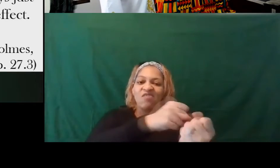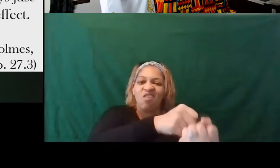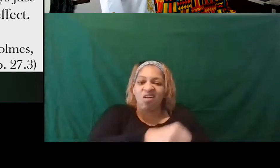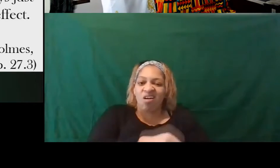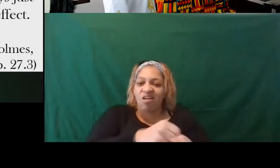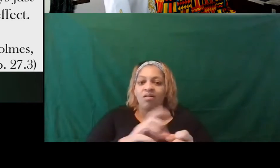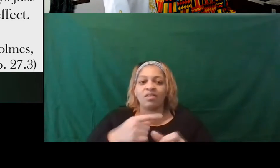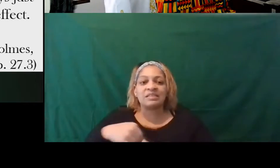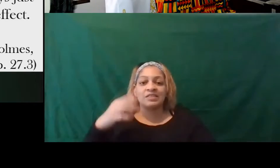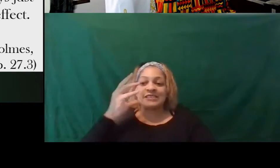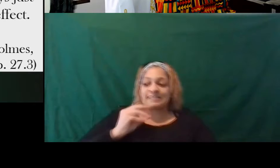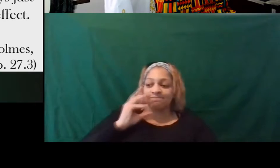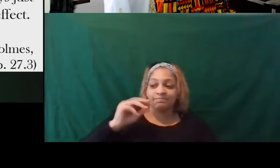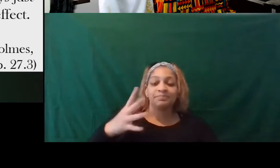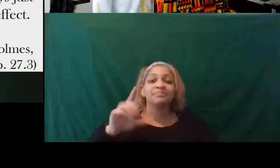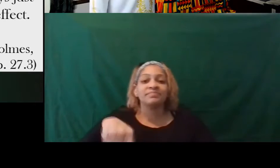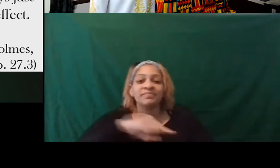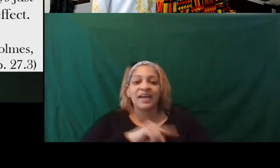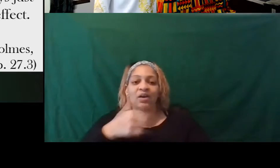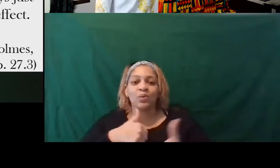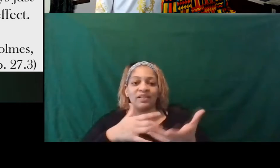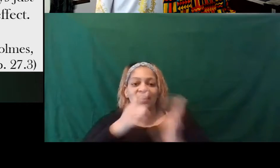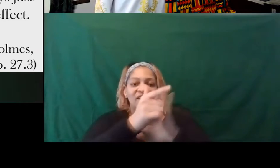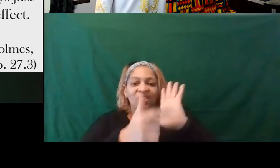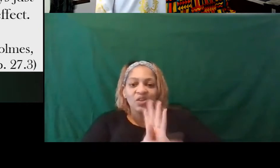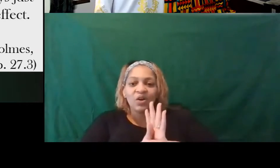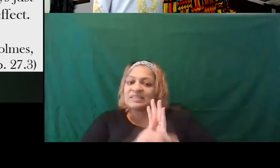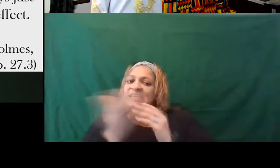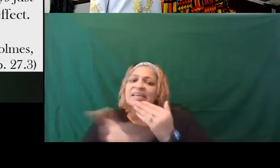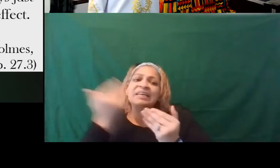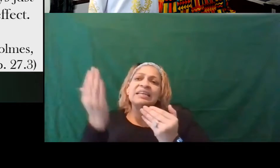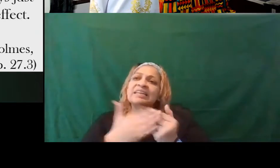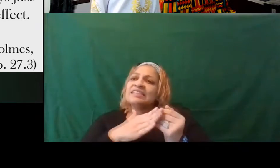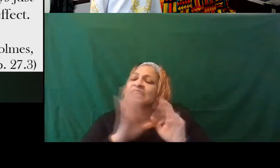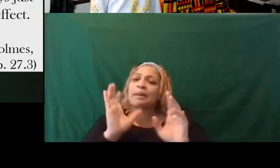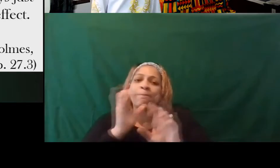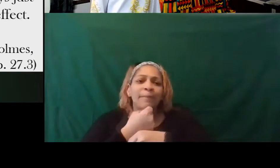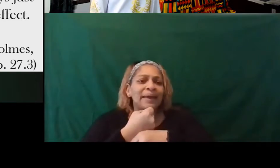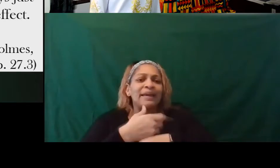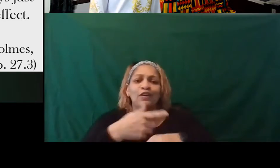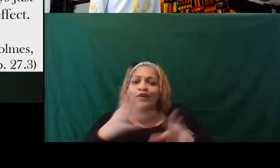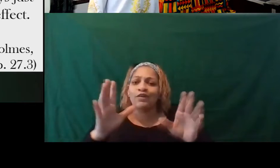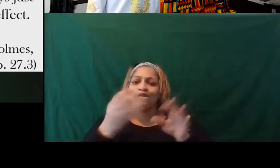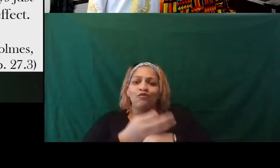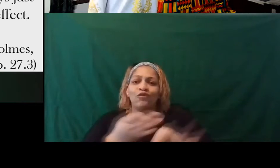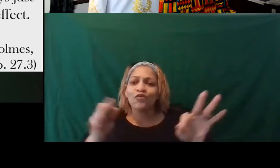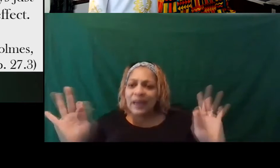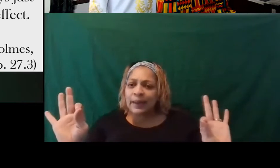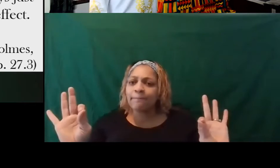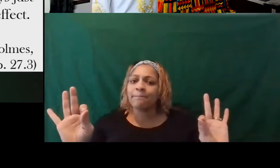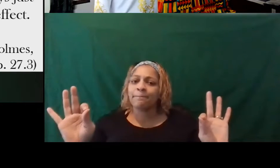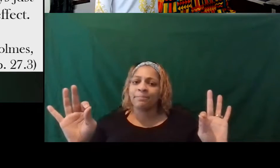law which could easily produce freedom. The same law just as easily produces freedom, just as